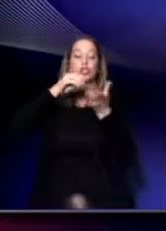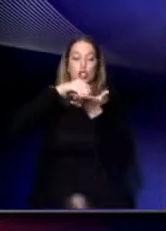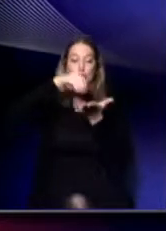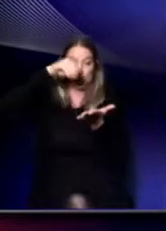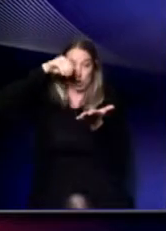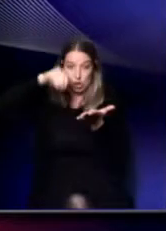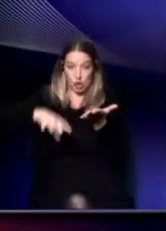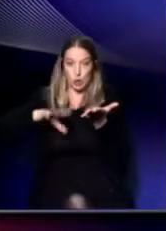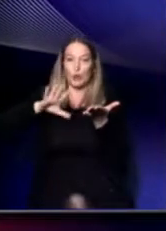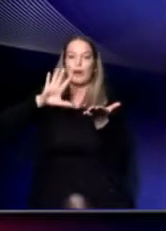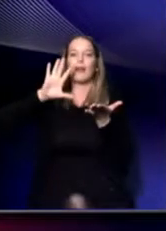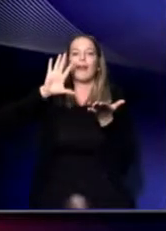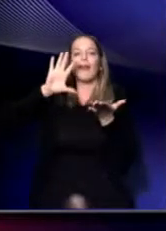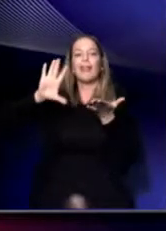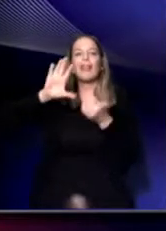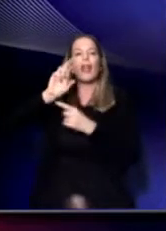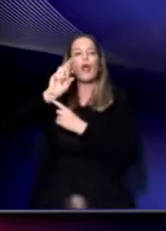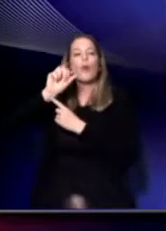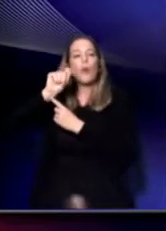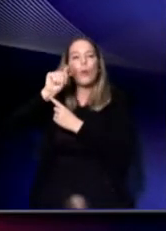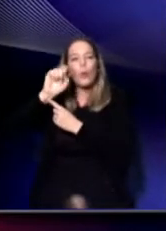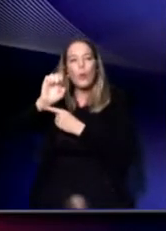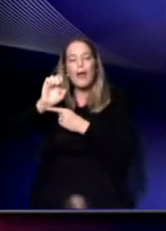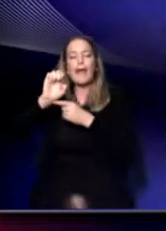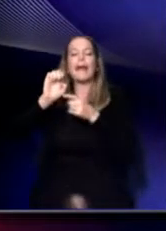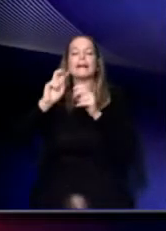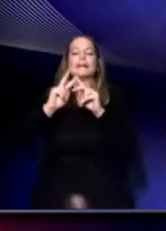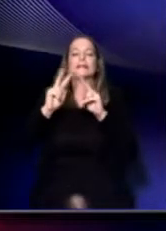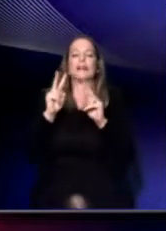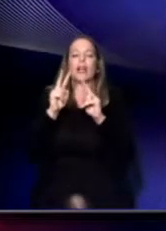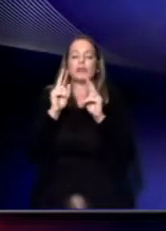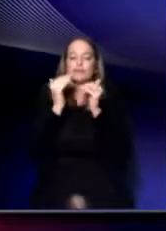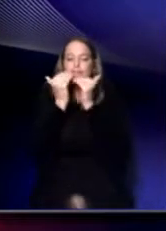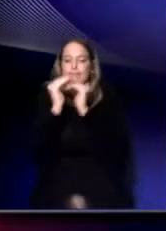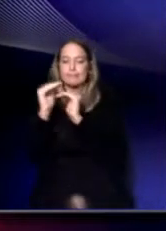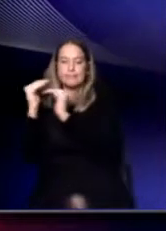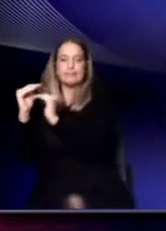rate for the now unfunded capital